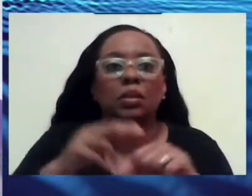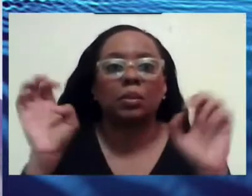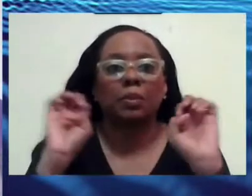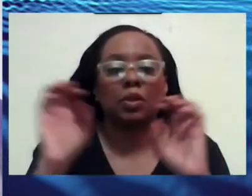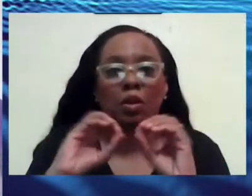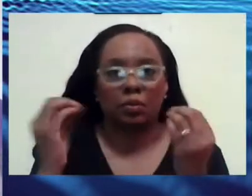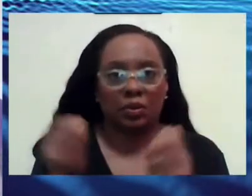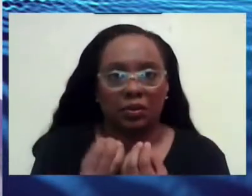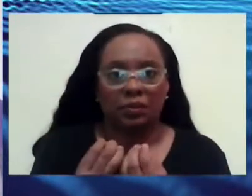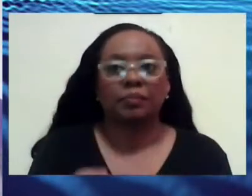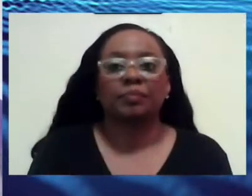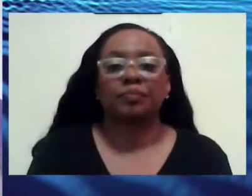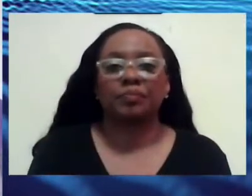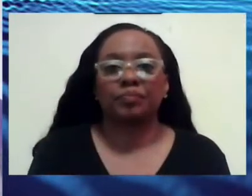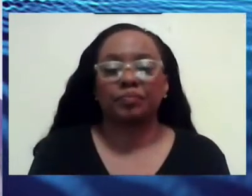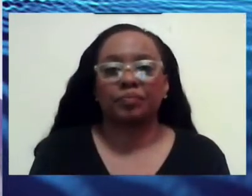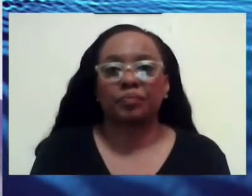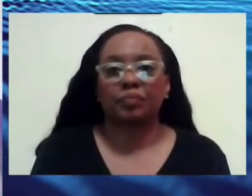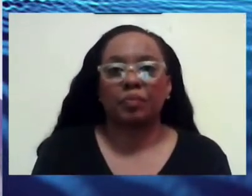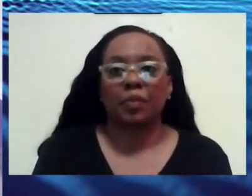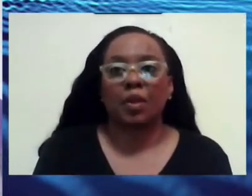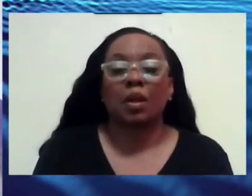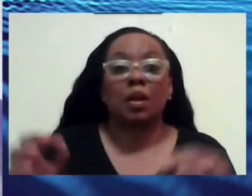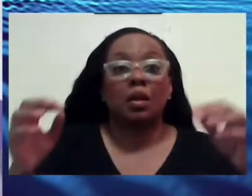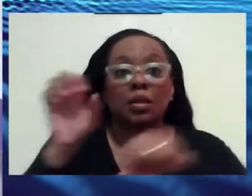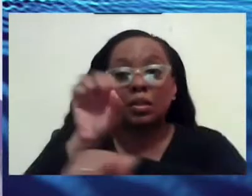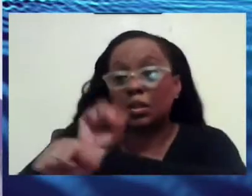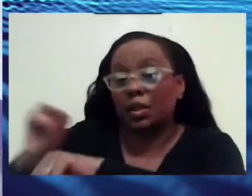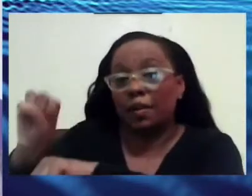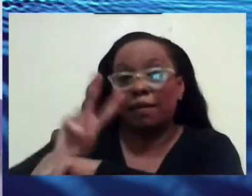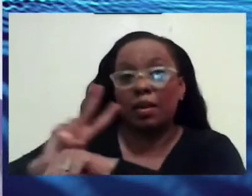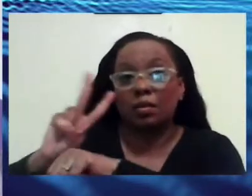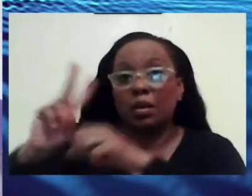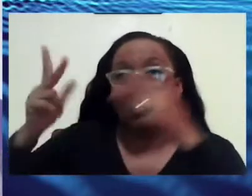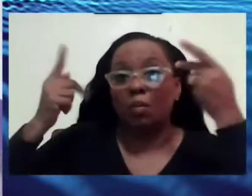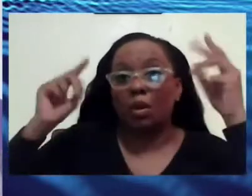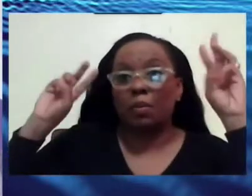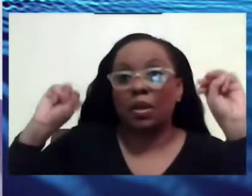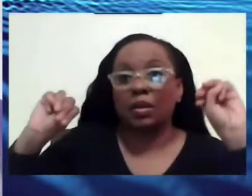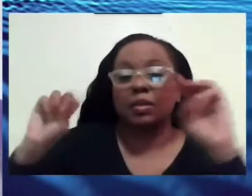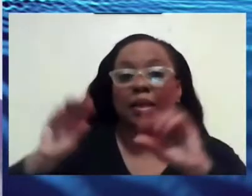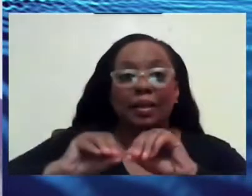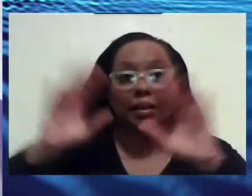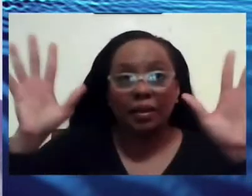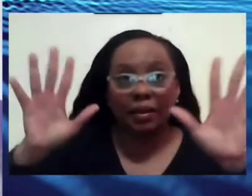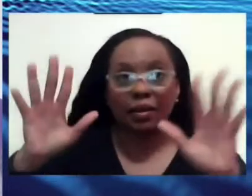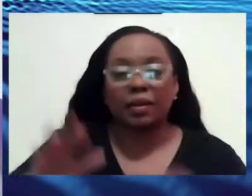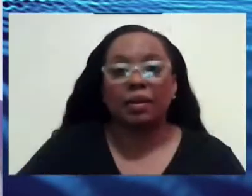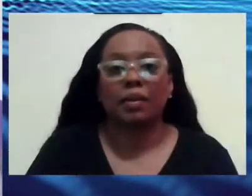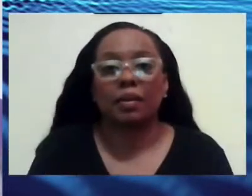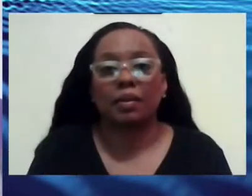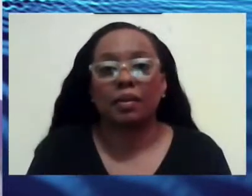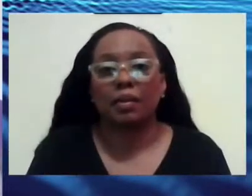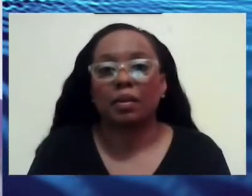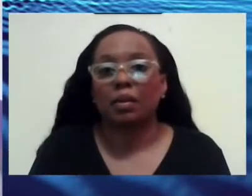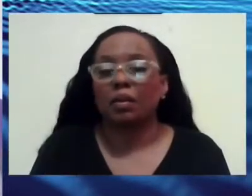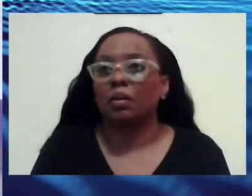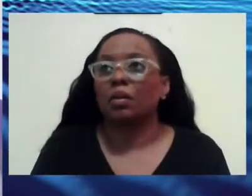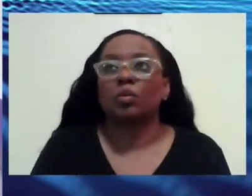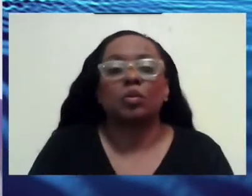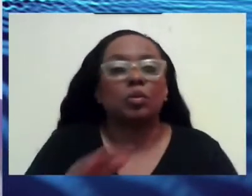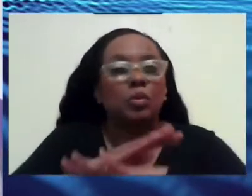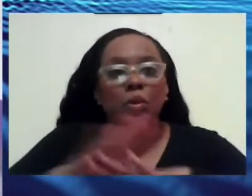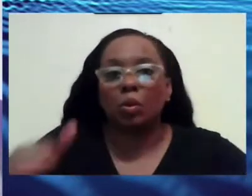press conferences that at this time, receipt of items for individuals is not